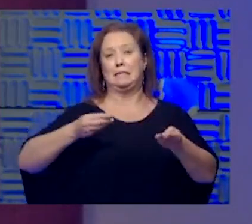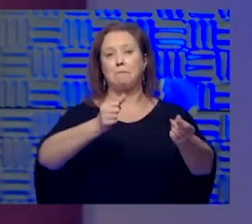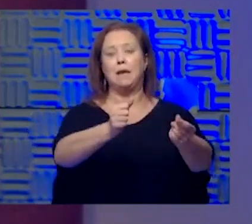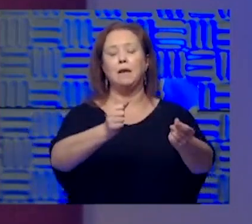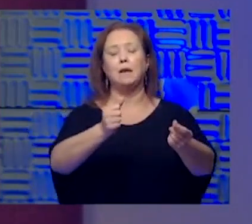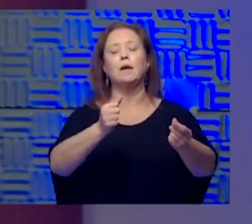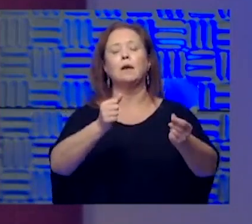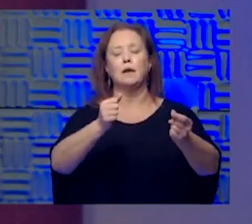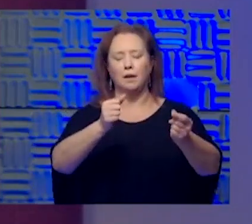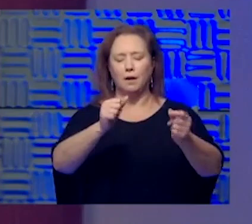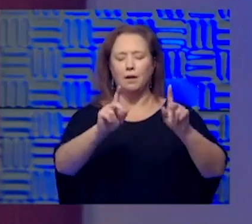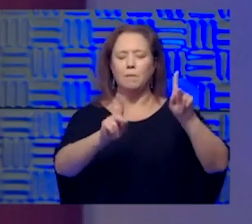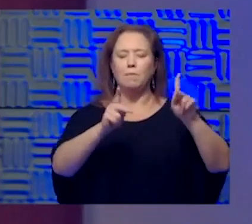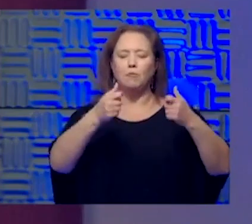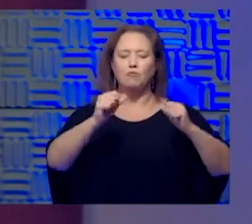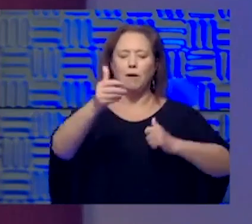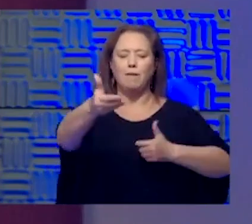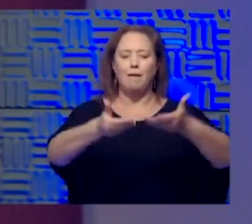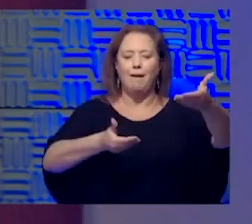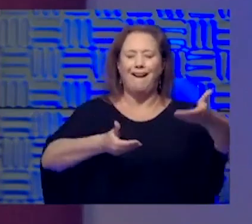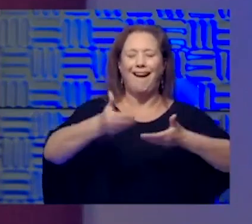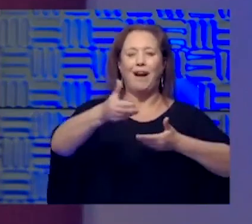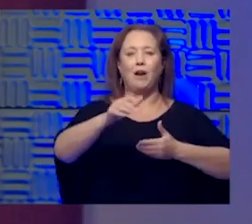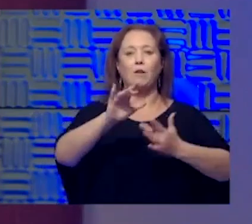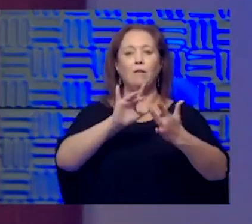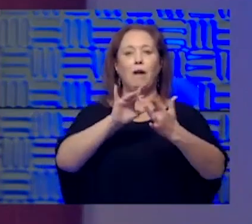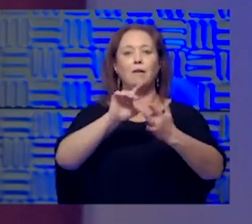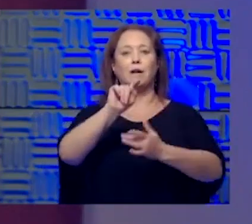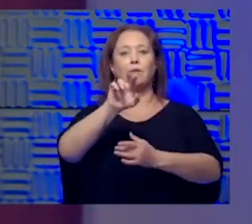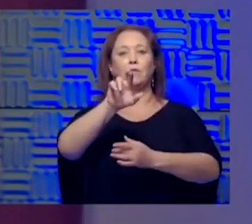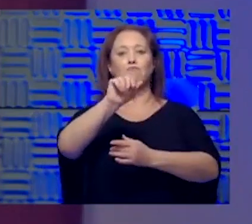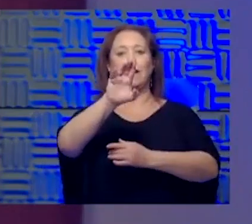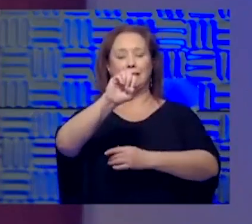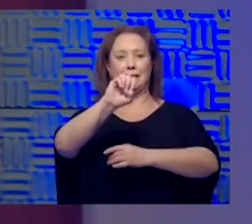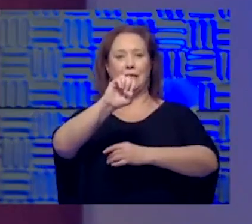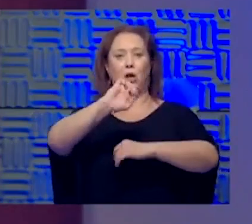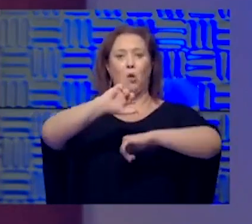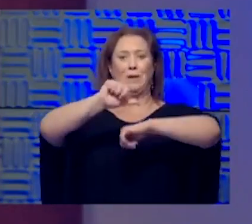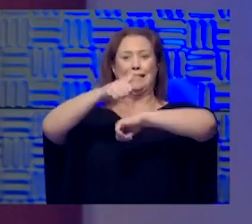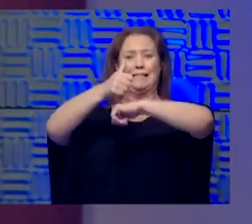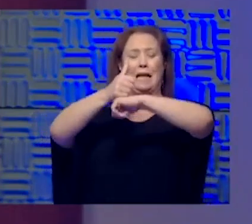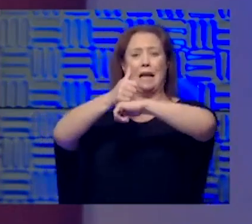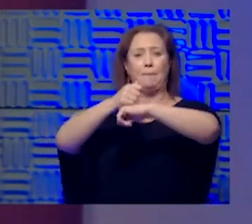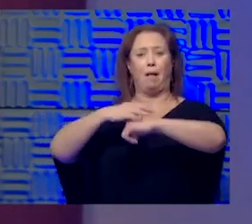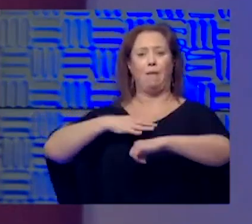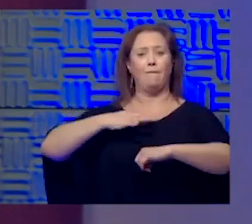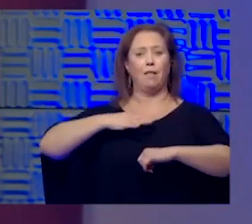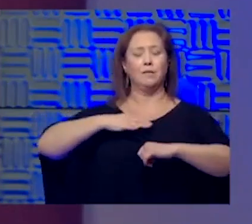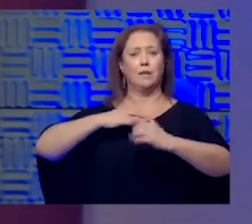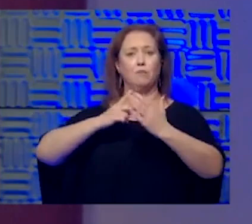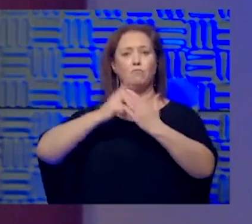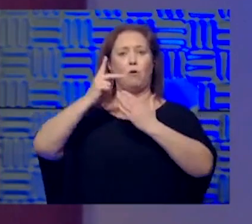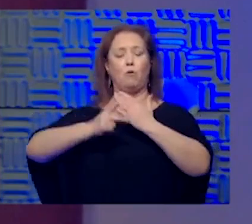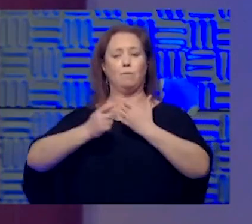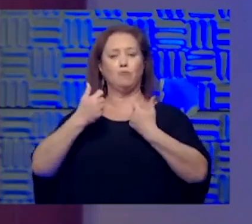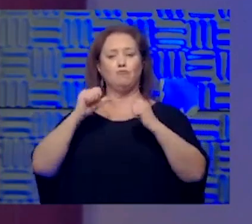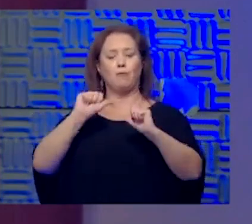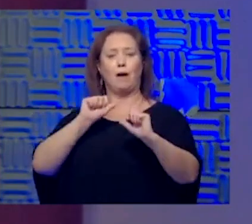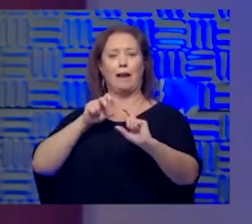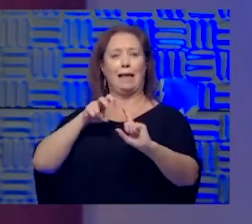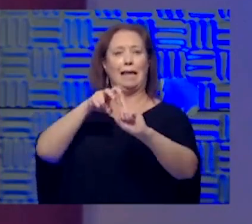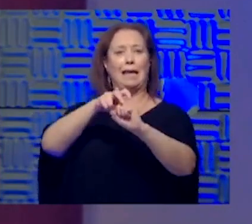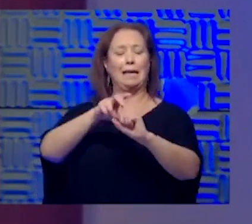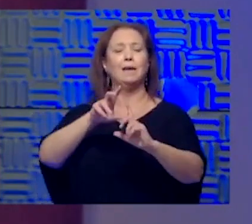trying to hire contact tracers. We put a volunteer program in place that's allowed us to get to some of the benchmarks for